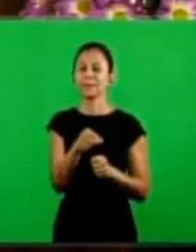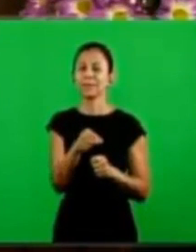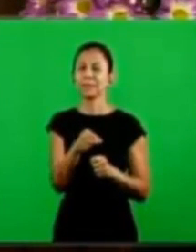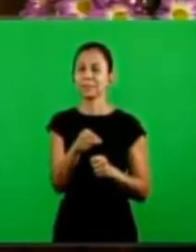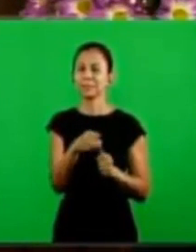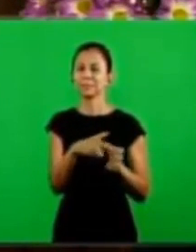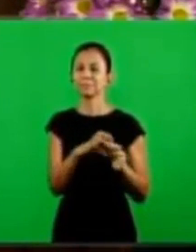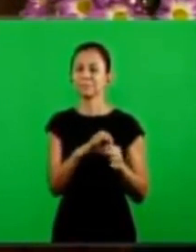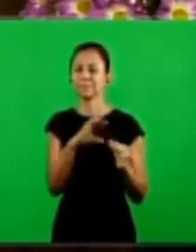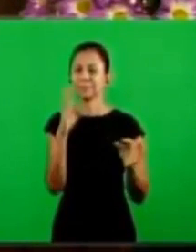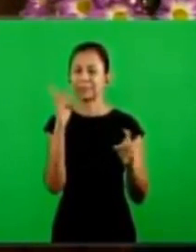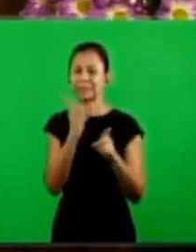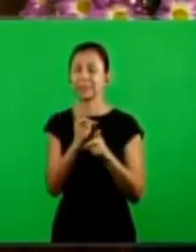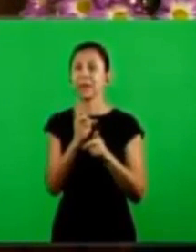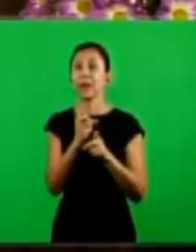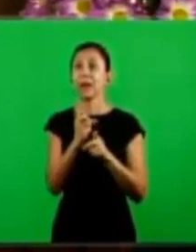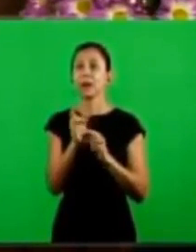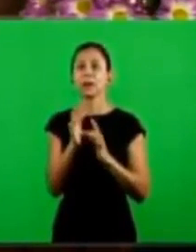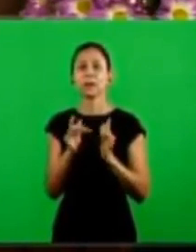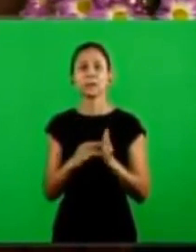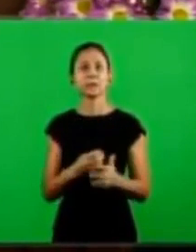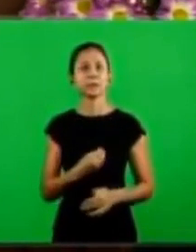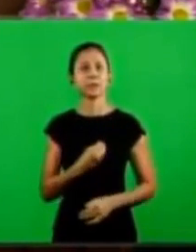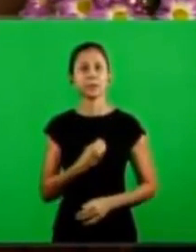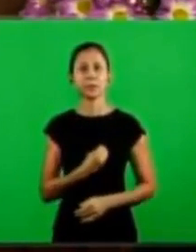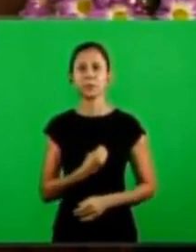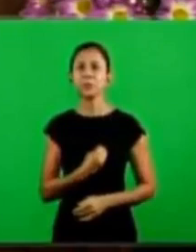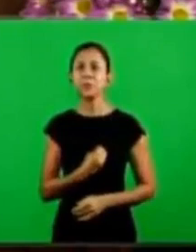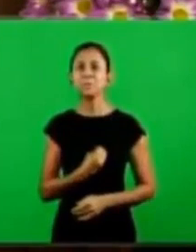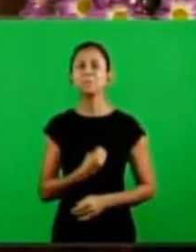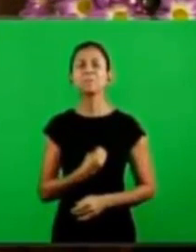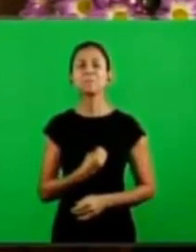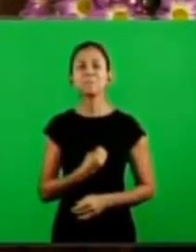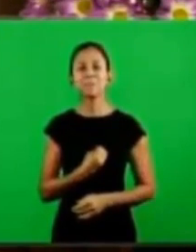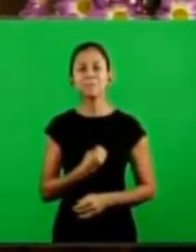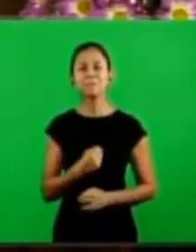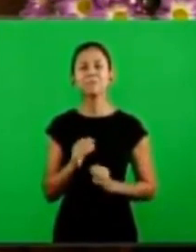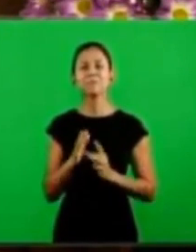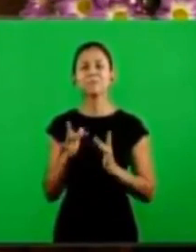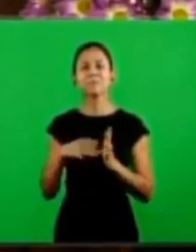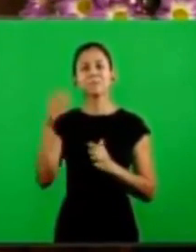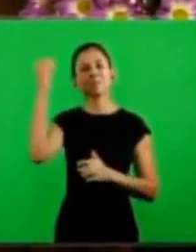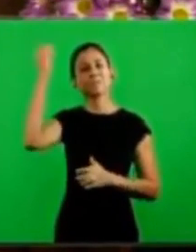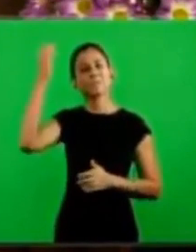for during this fellowship, they found out Jesus was alive.